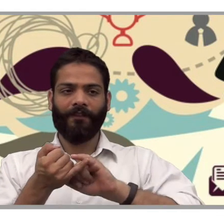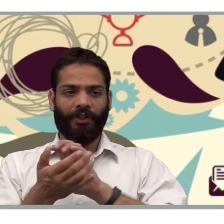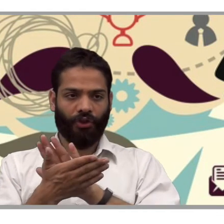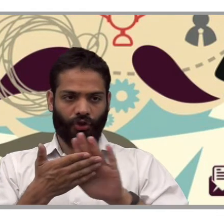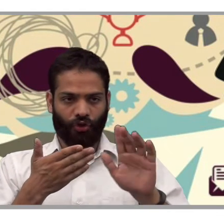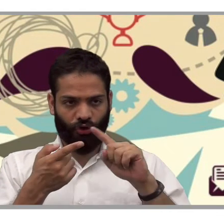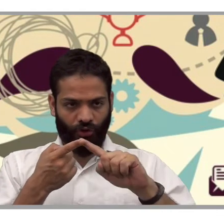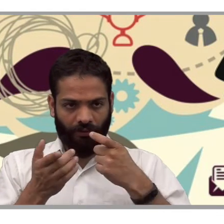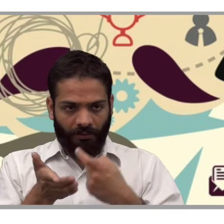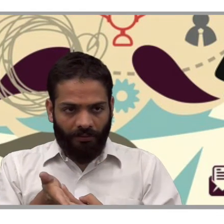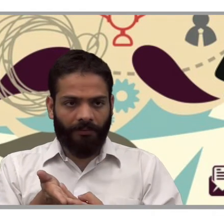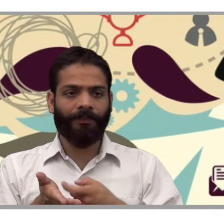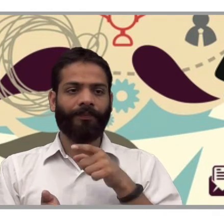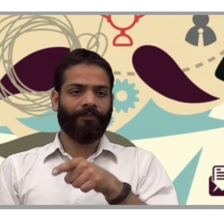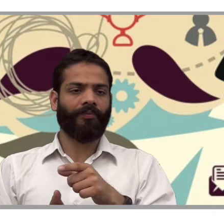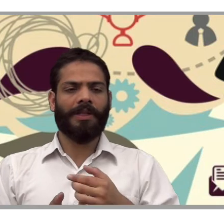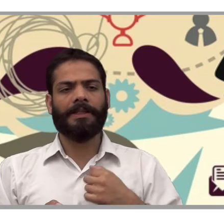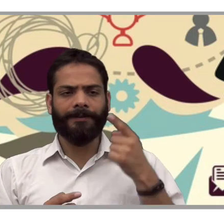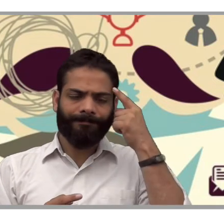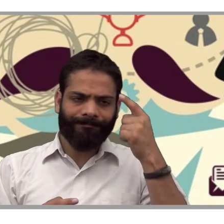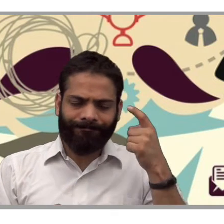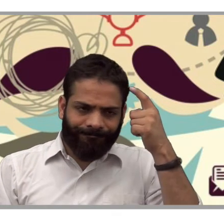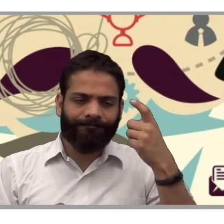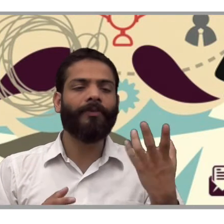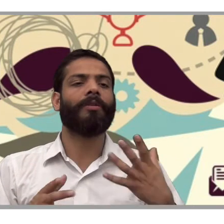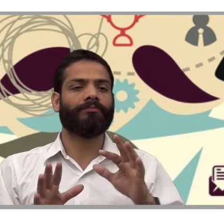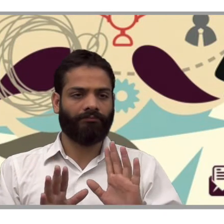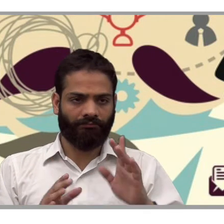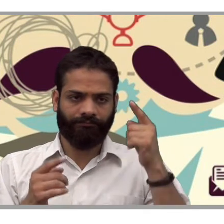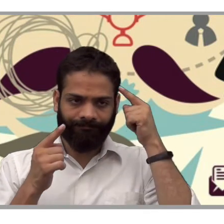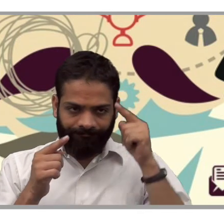in ASL is SVO.